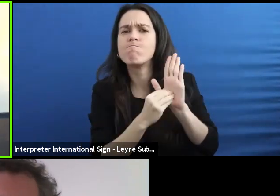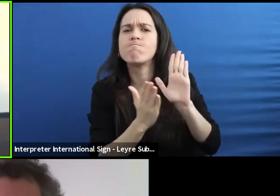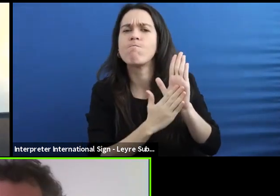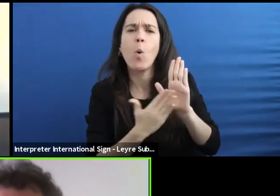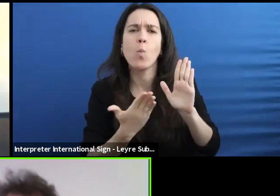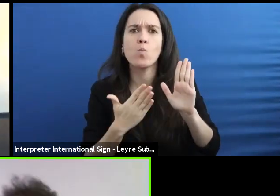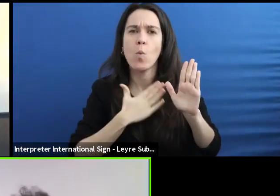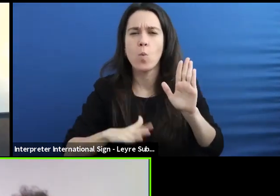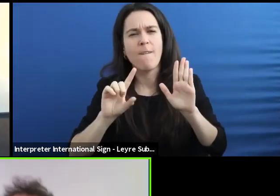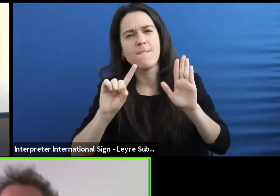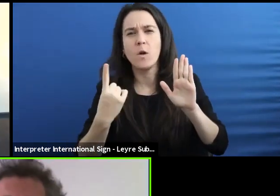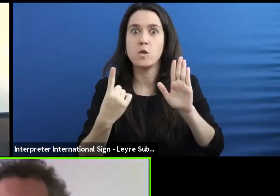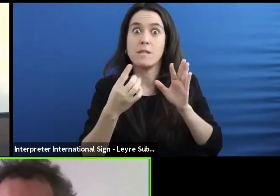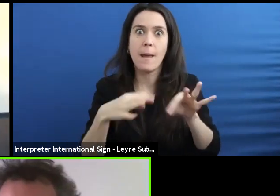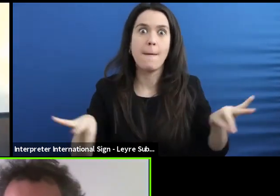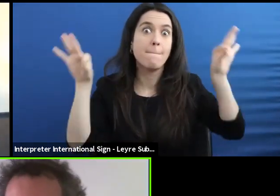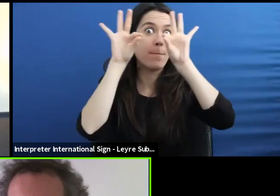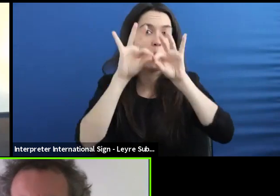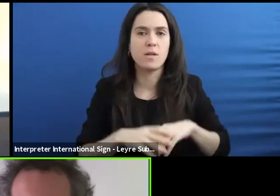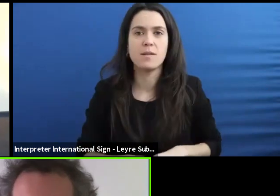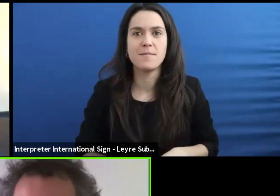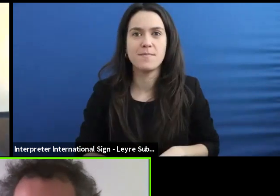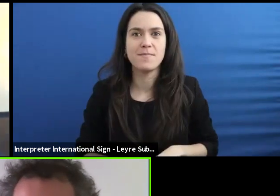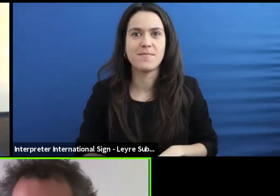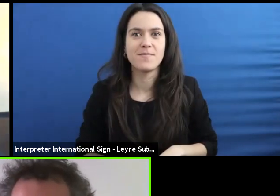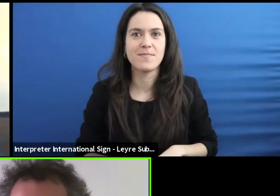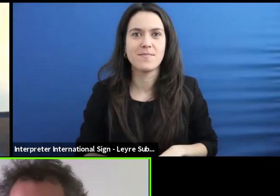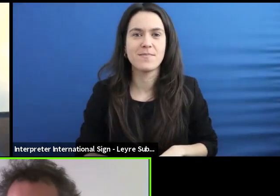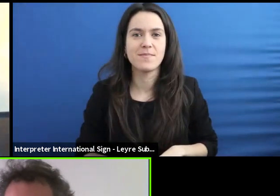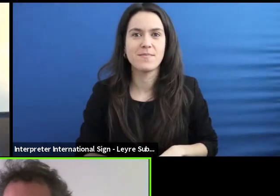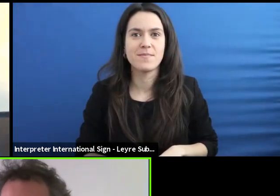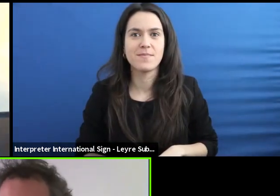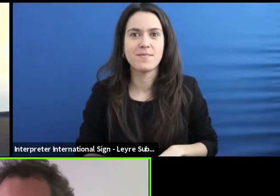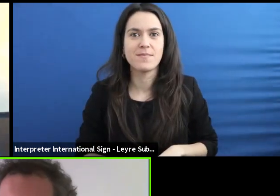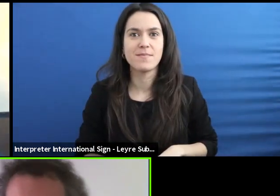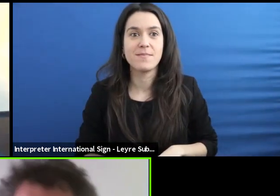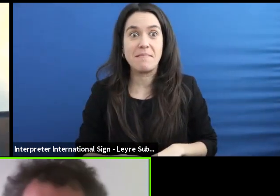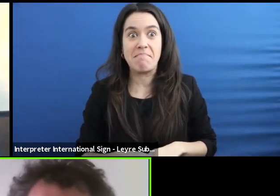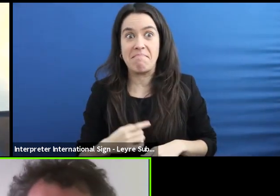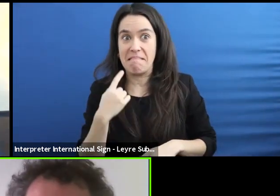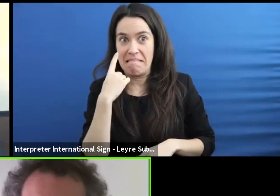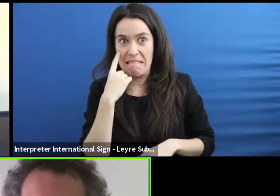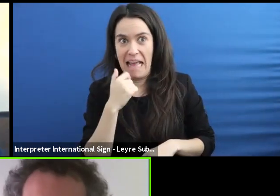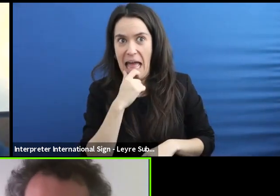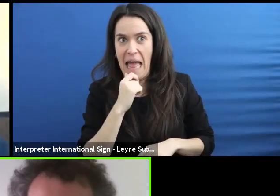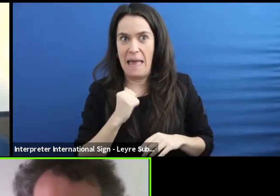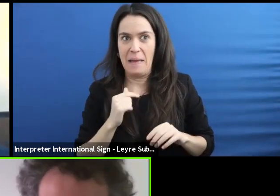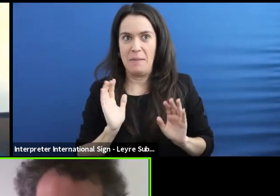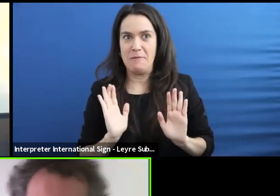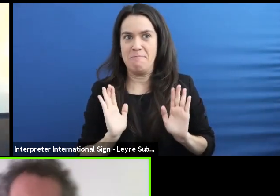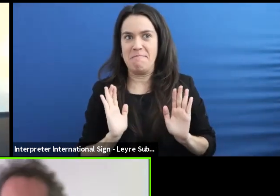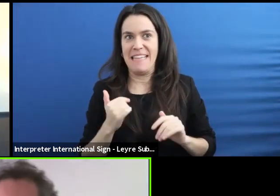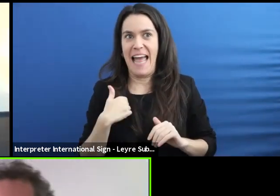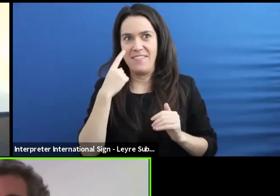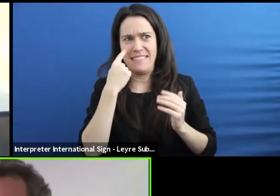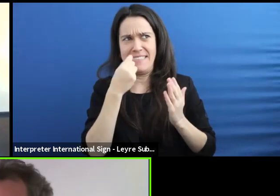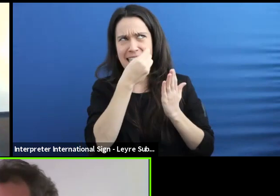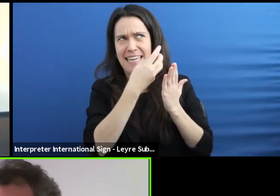If I were in charge of the European policy, I have to be very careful, because I think Barbara Gessler is on the guest list. So I have to be very careful what I say.